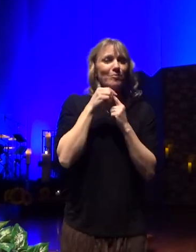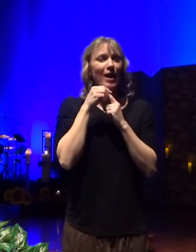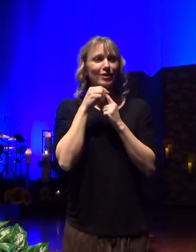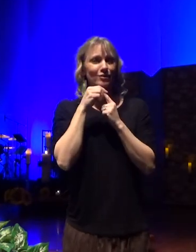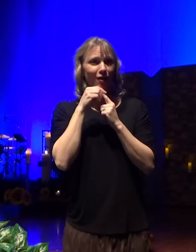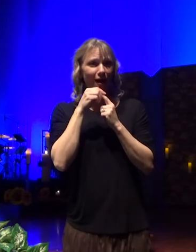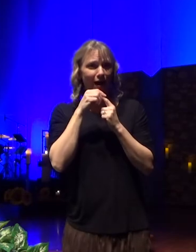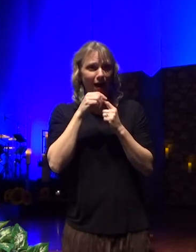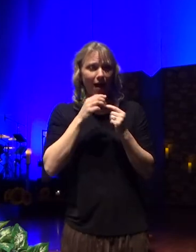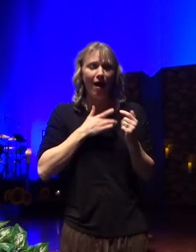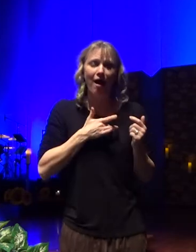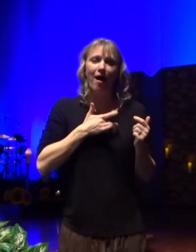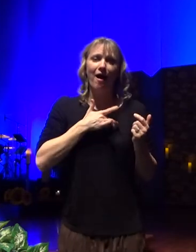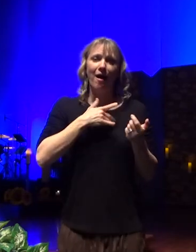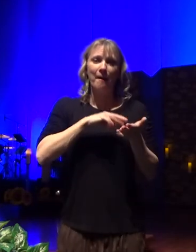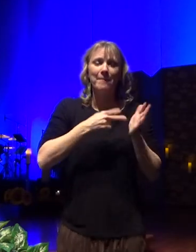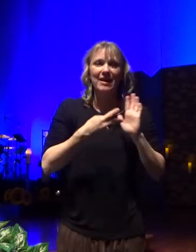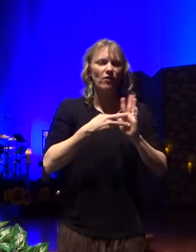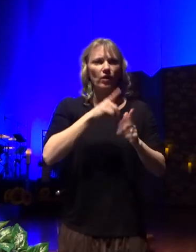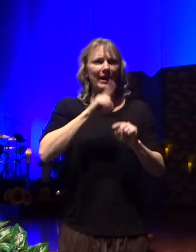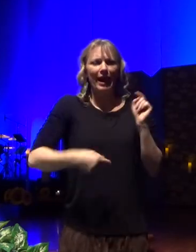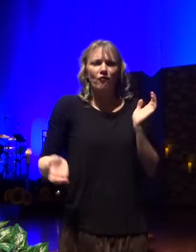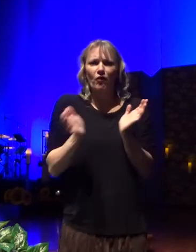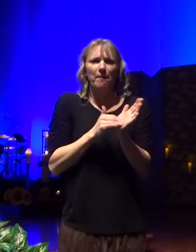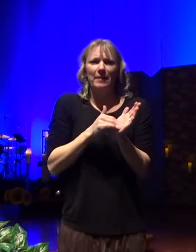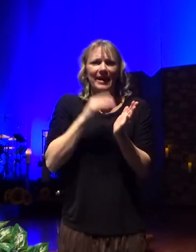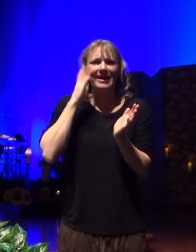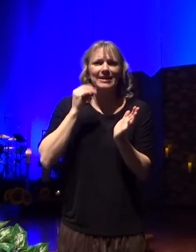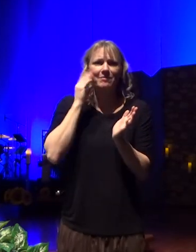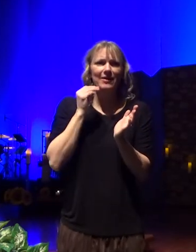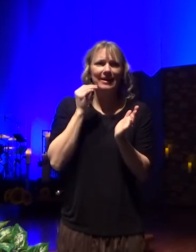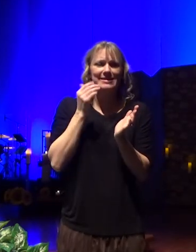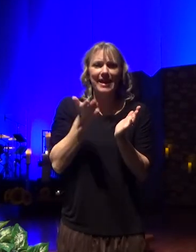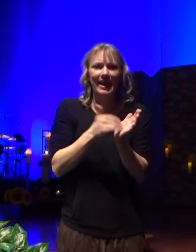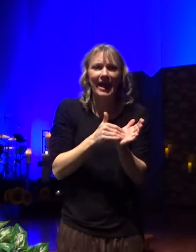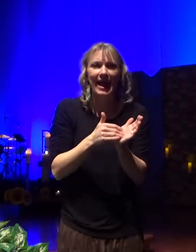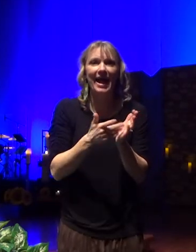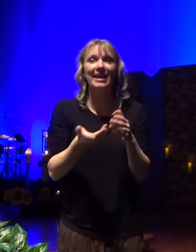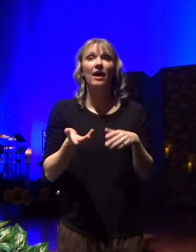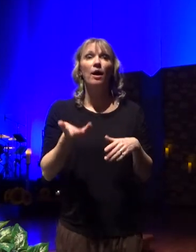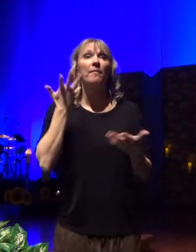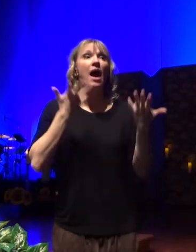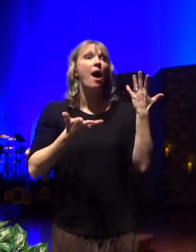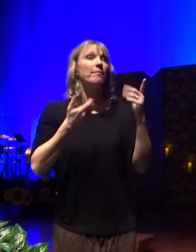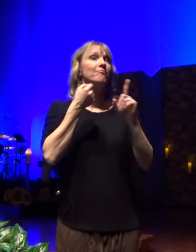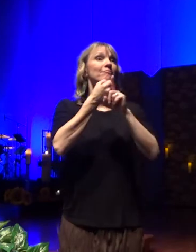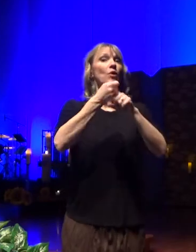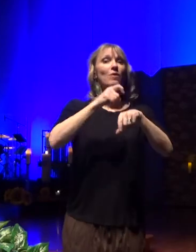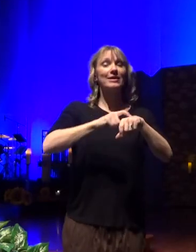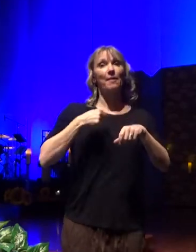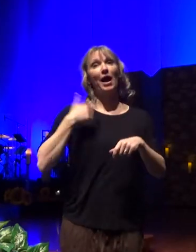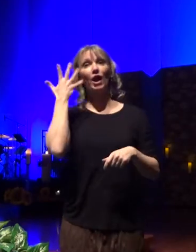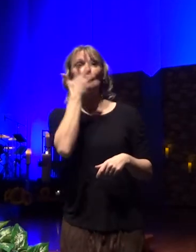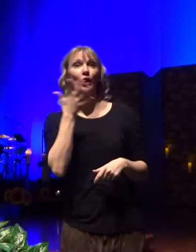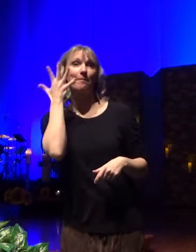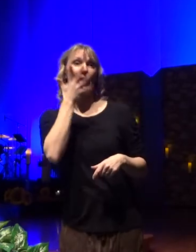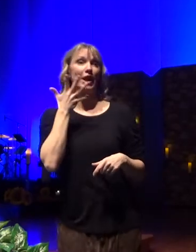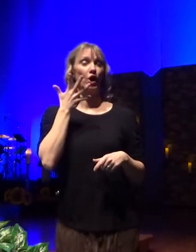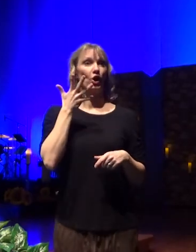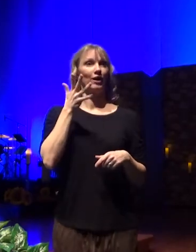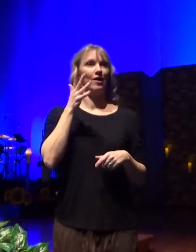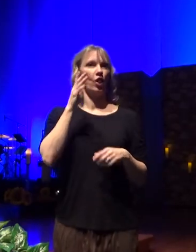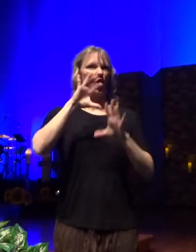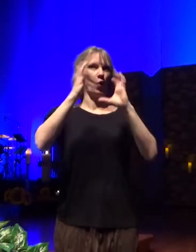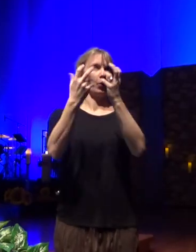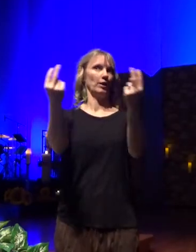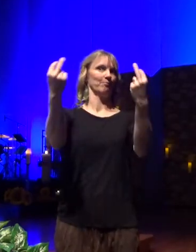special and meaningful, I could never imagine them being repeated in any way? You know, what about that time where maybe I was better looking to the